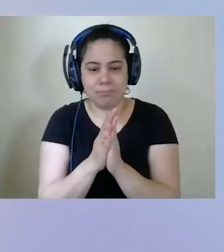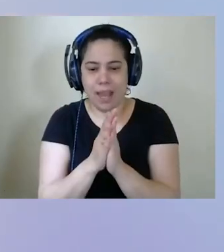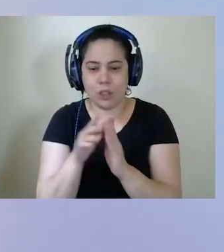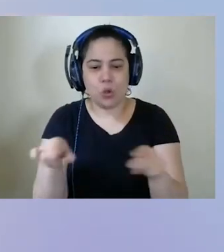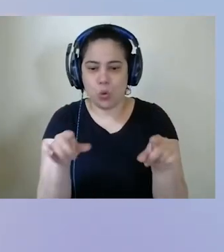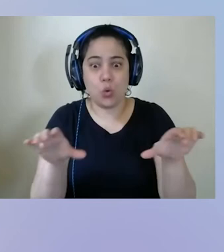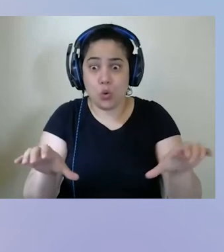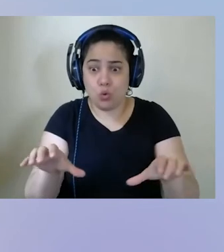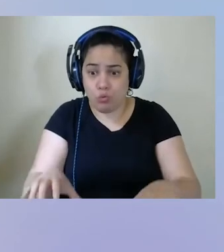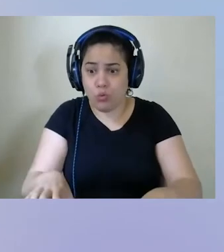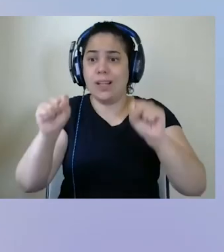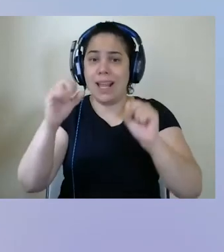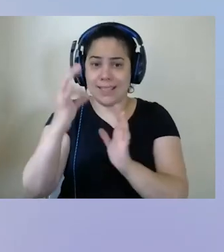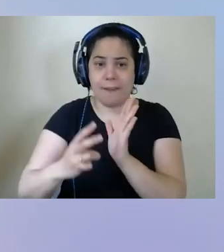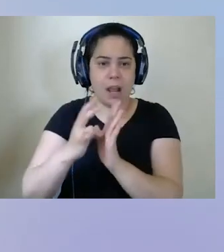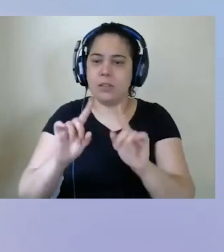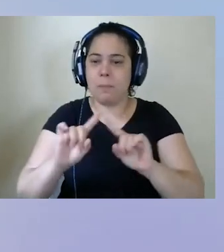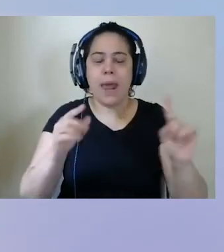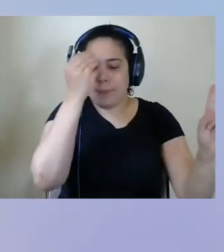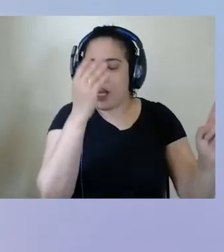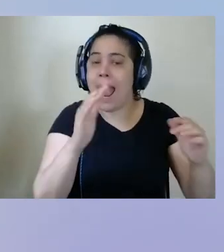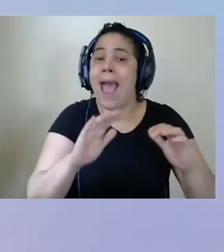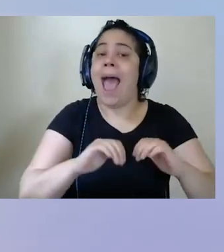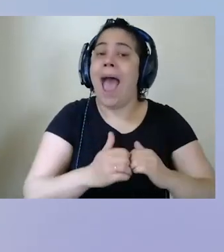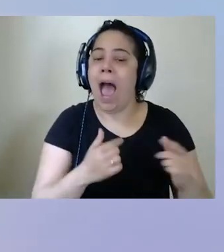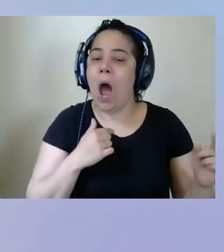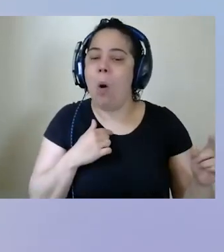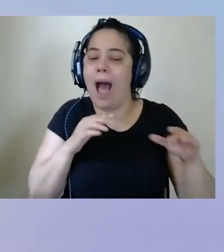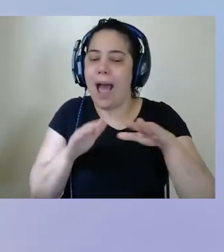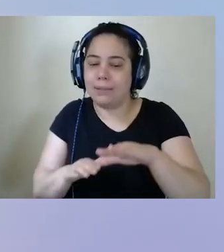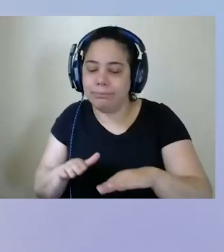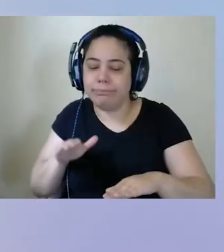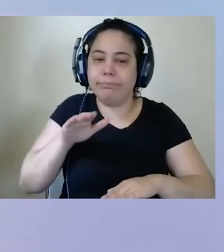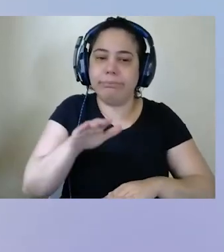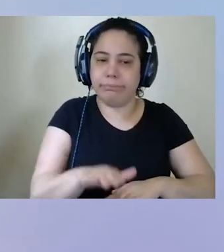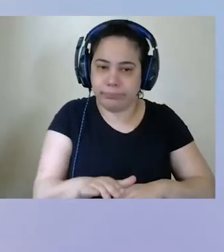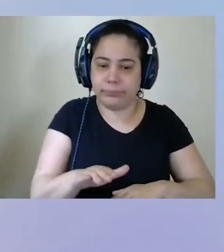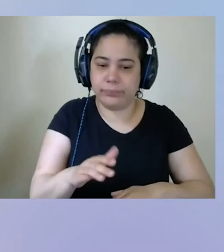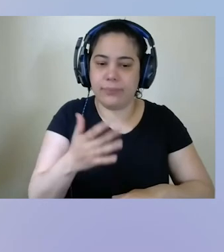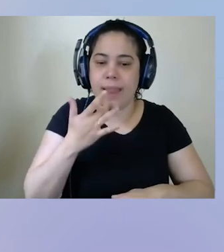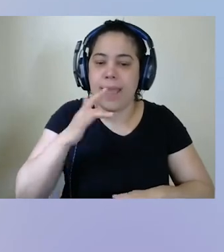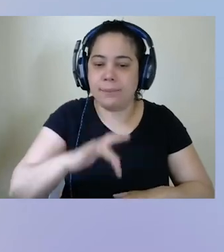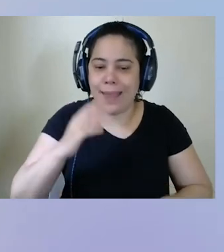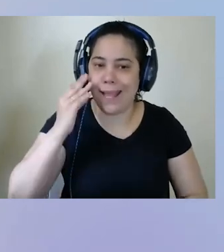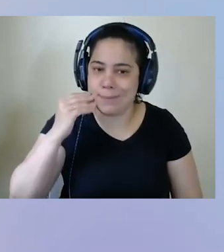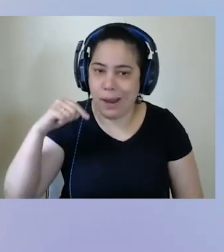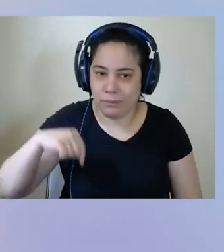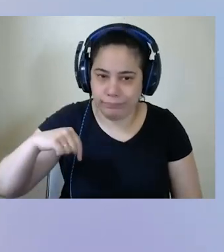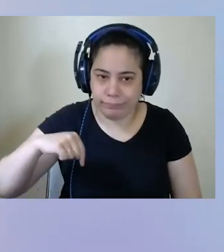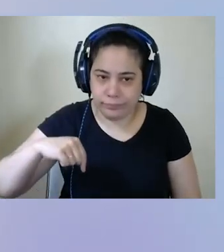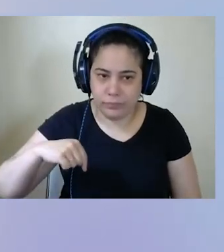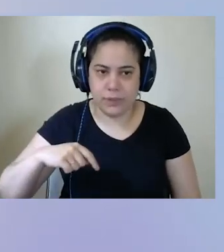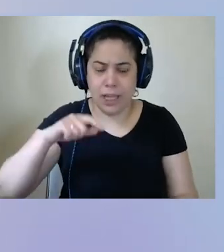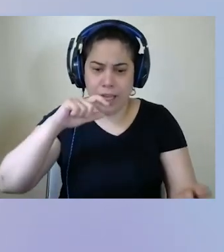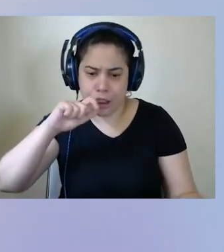I just am saying that this is how I got into the field, and it was a huge shift in